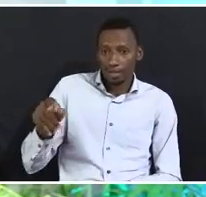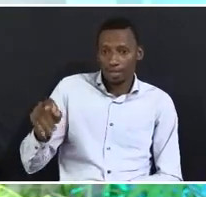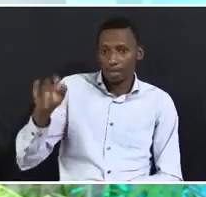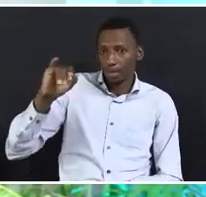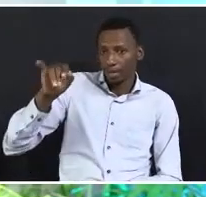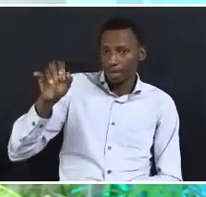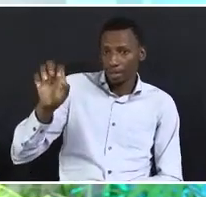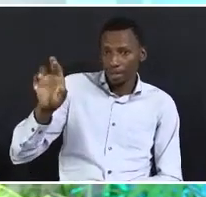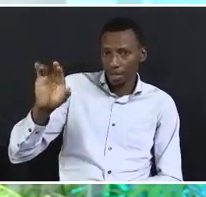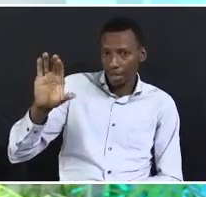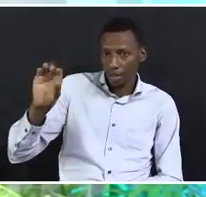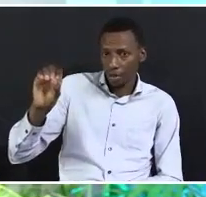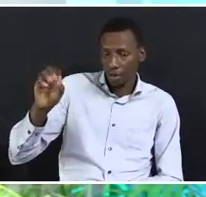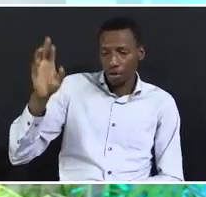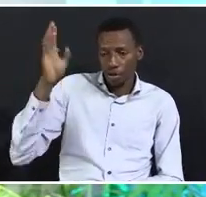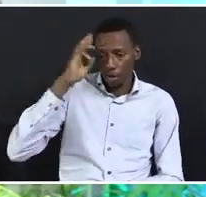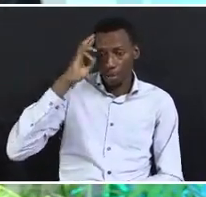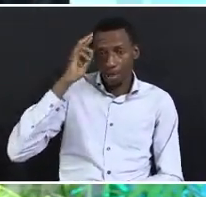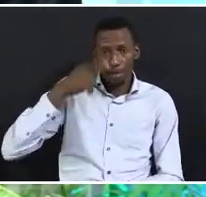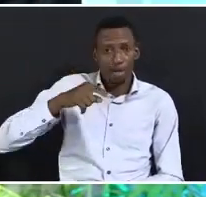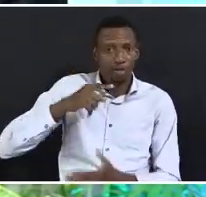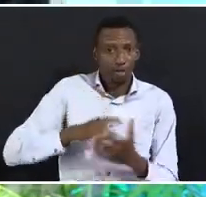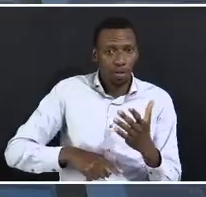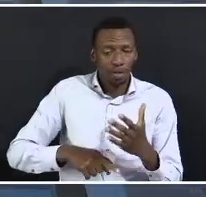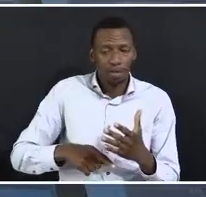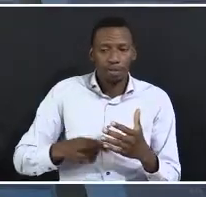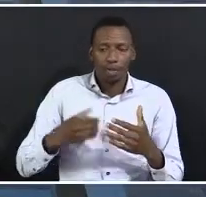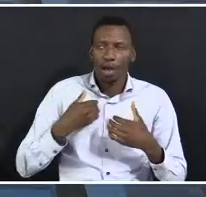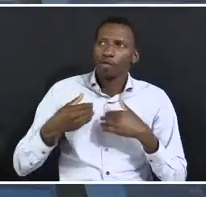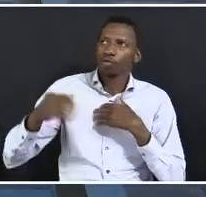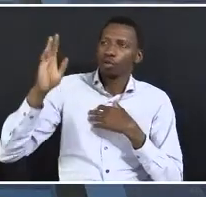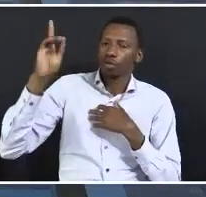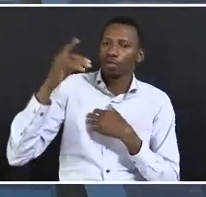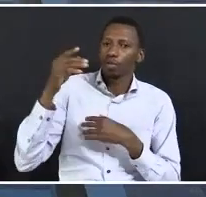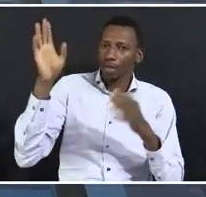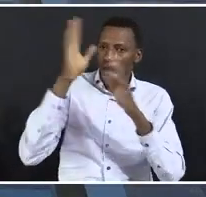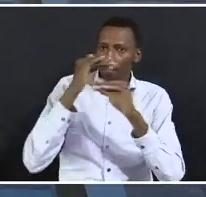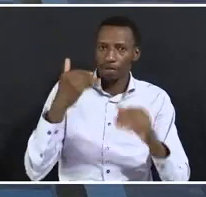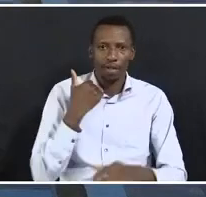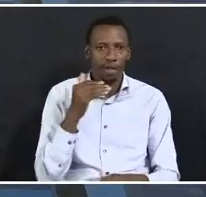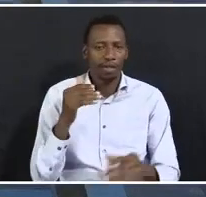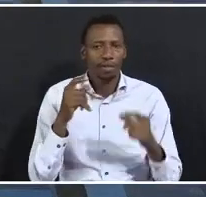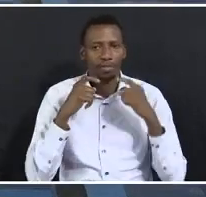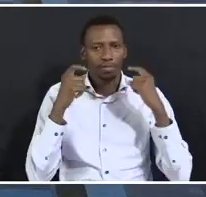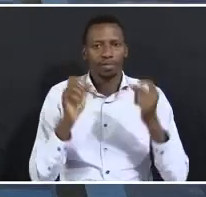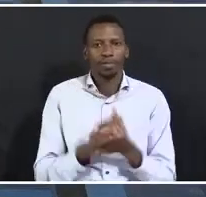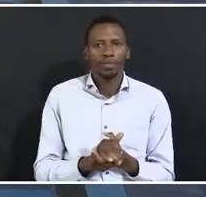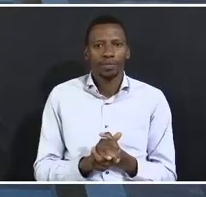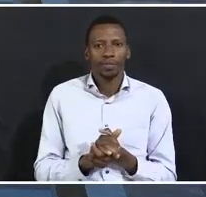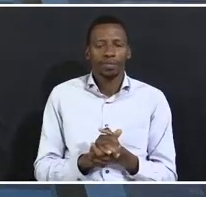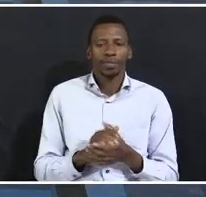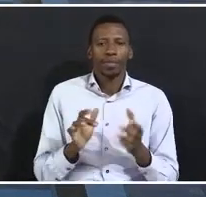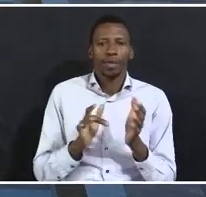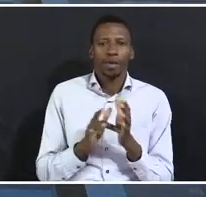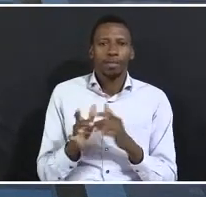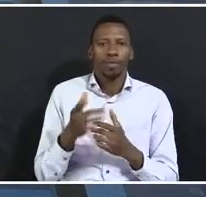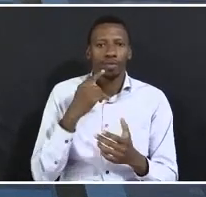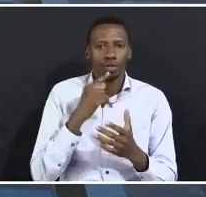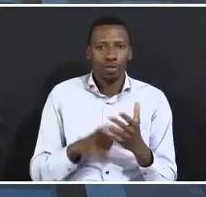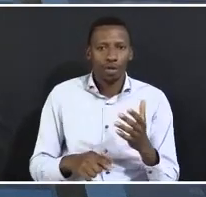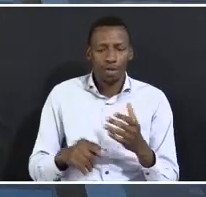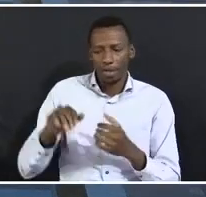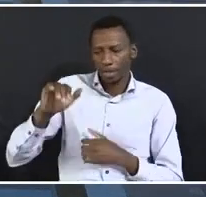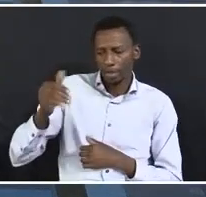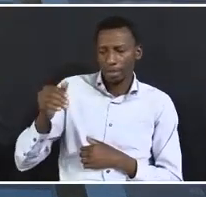reminder that there's a God in heaven who abhors evil. During the time of Jesus, the Bible records that the city of Jericho is